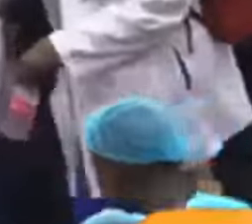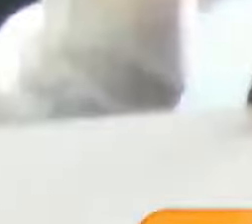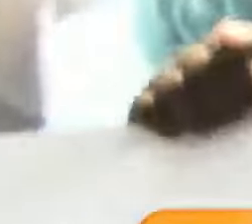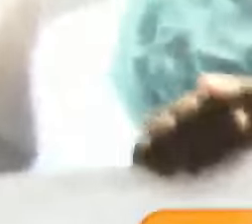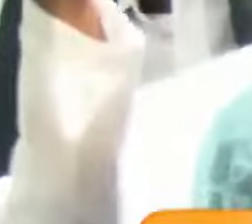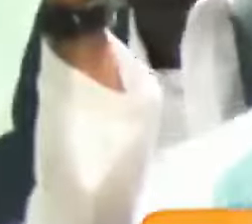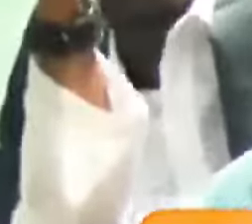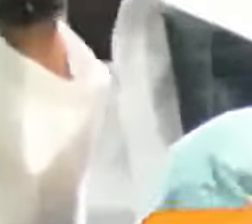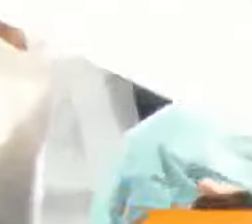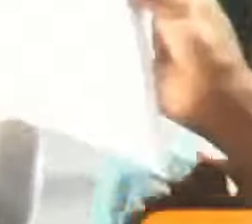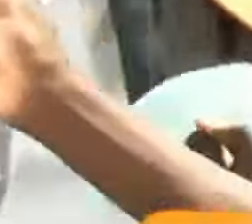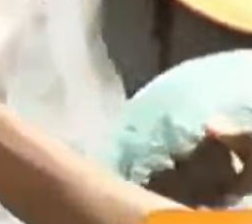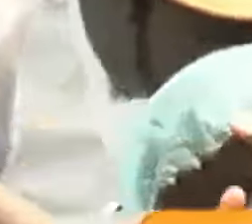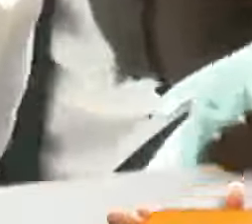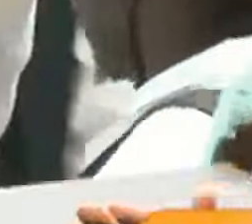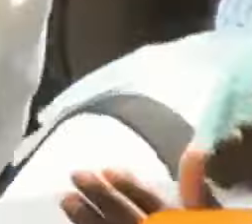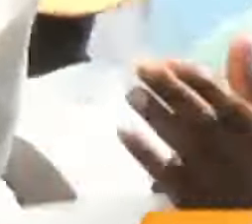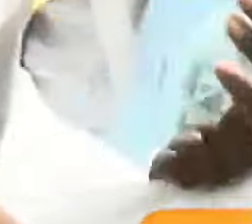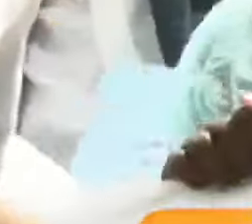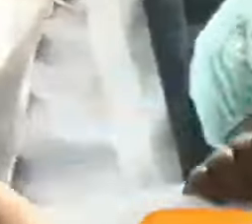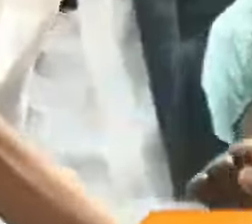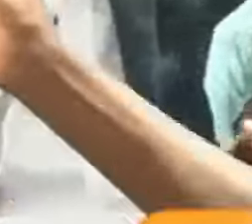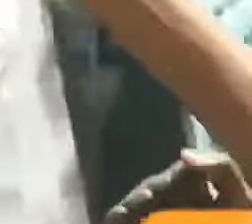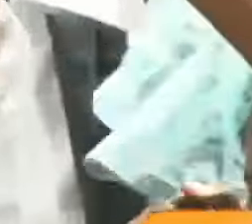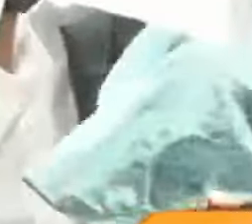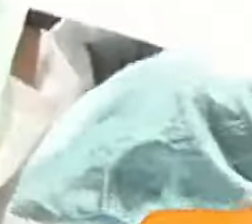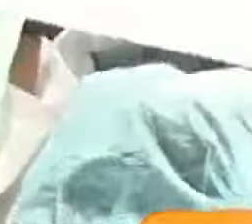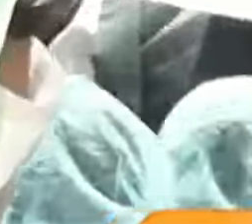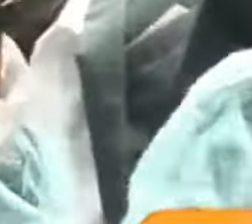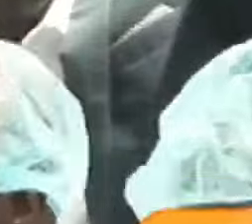week and to paralyze all critical healthcare